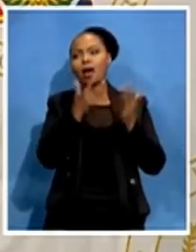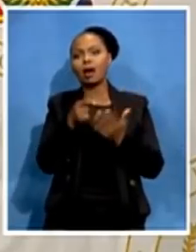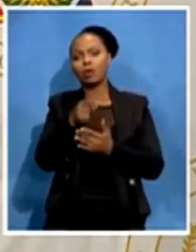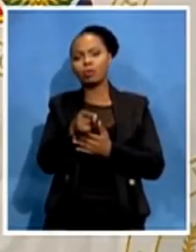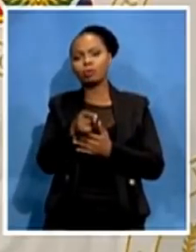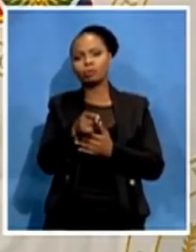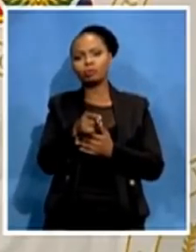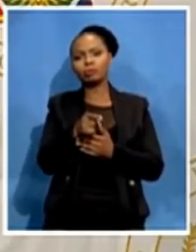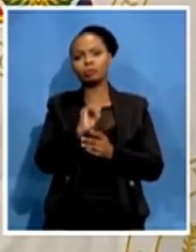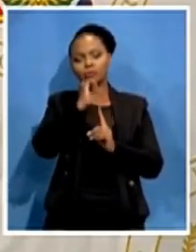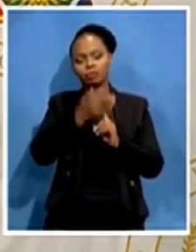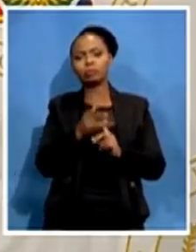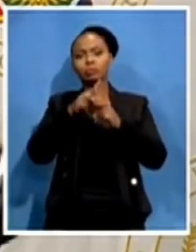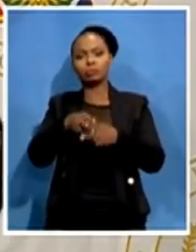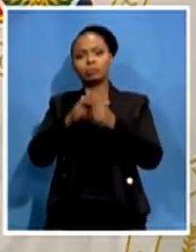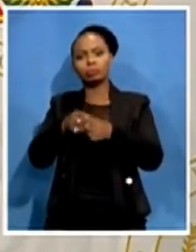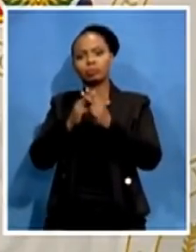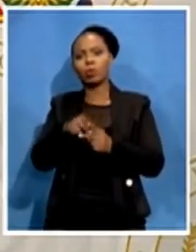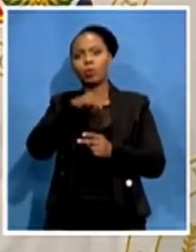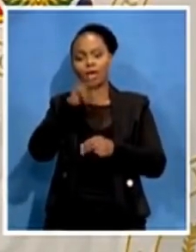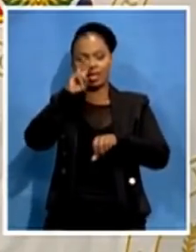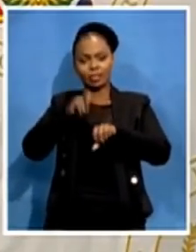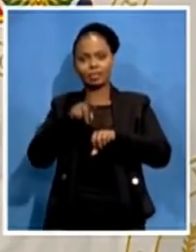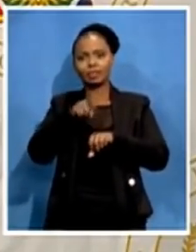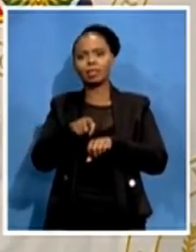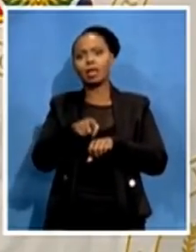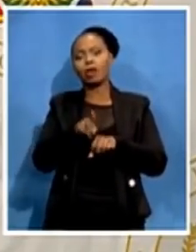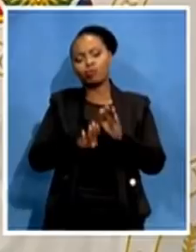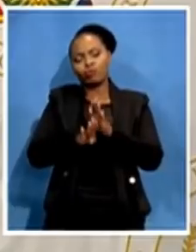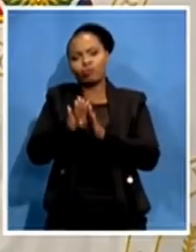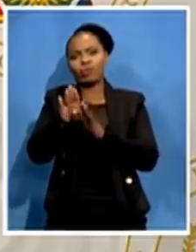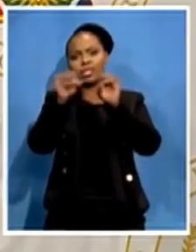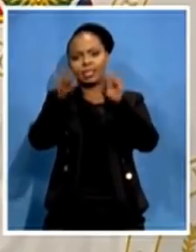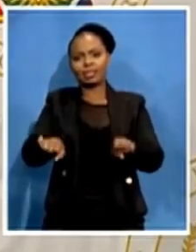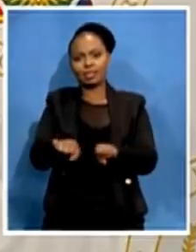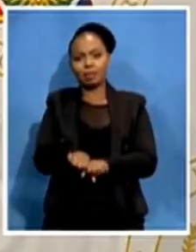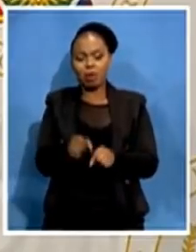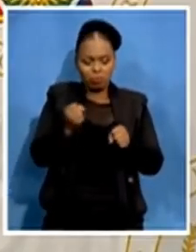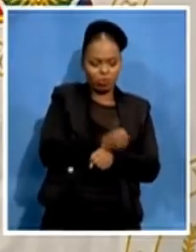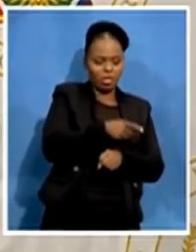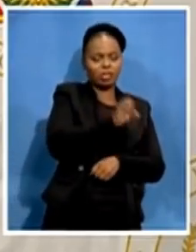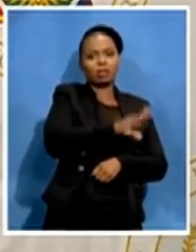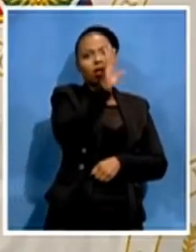system. Those are the kind of things we would want to build into our information system.